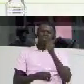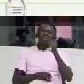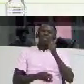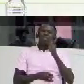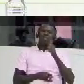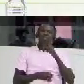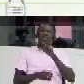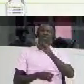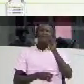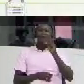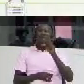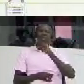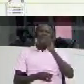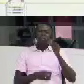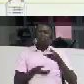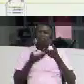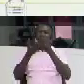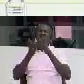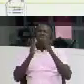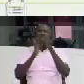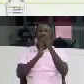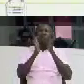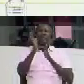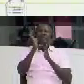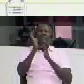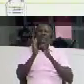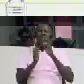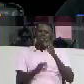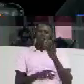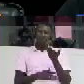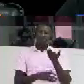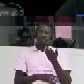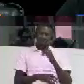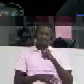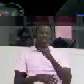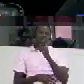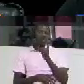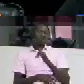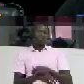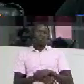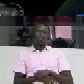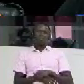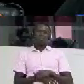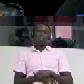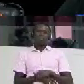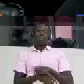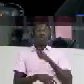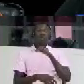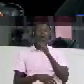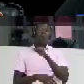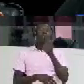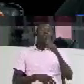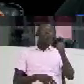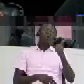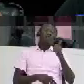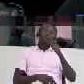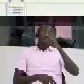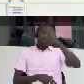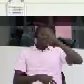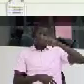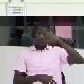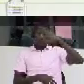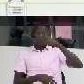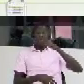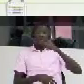pour nga wéralal ñu ko rek. waaw. Yes. Were there any other police officers with him? àndoon na ak benn